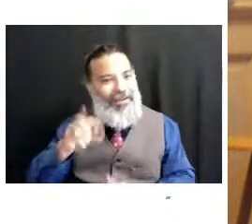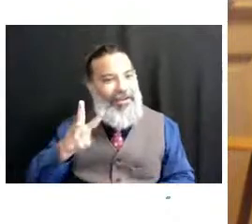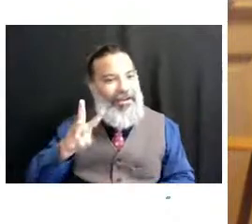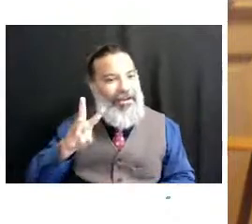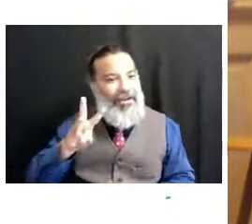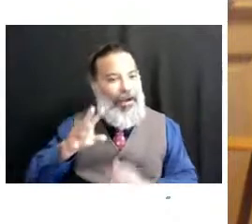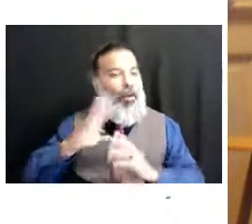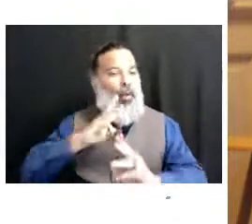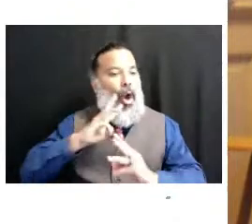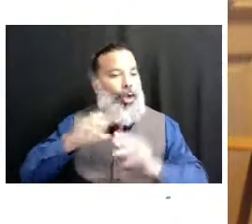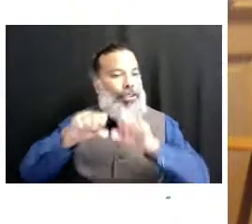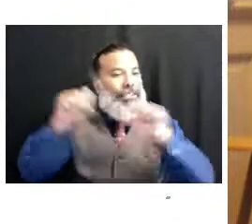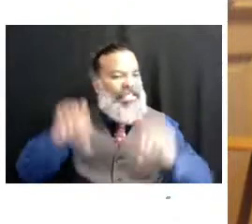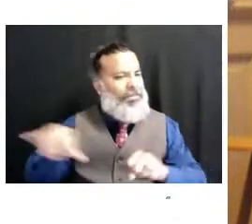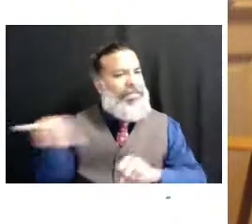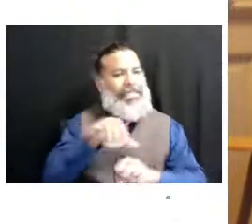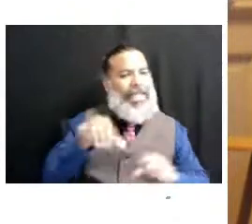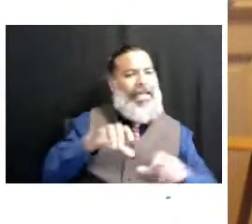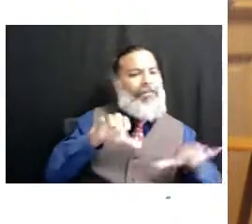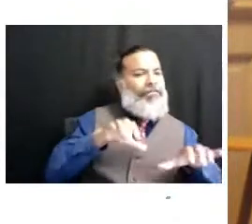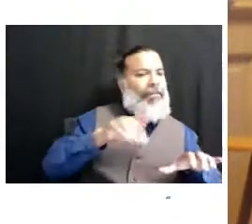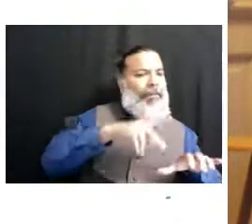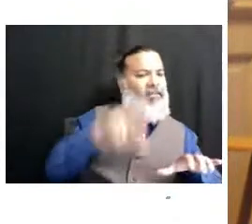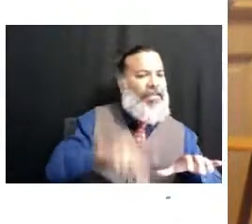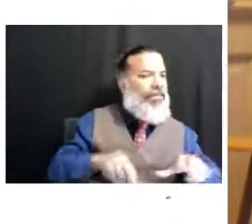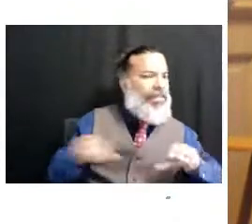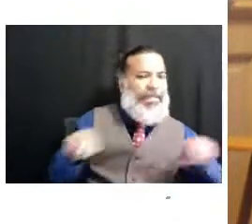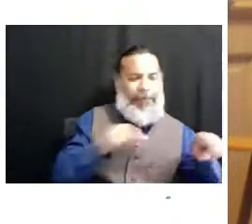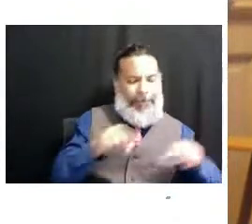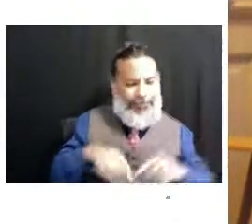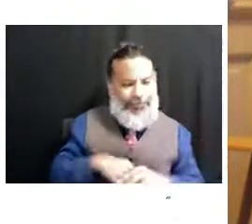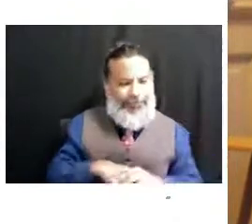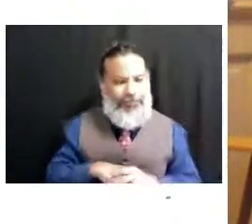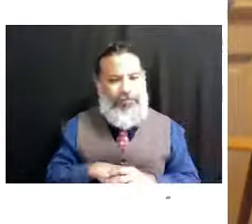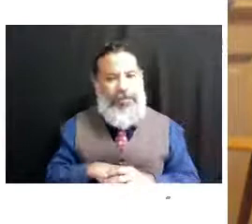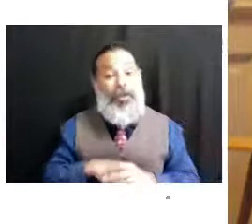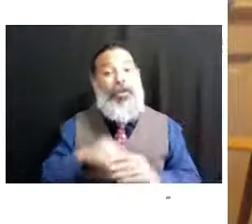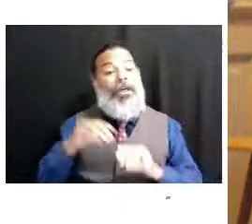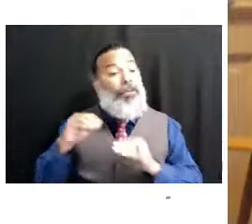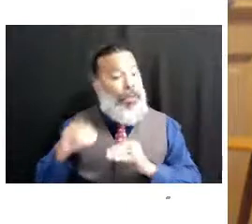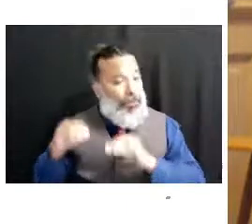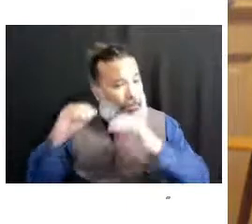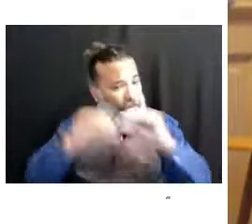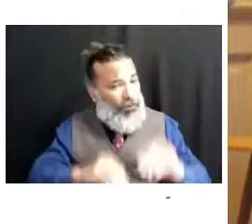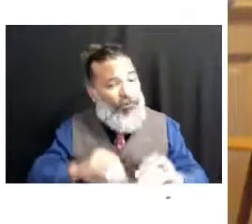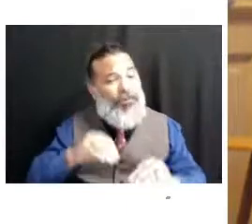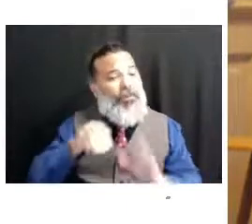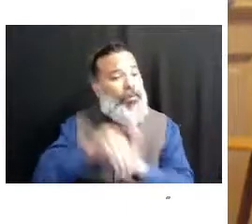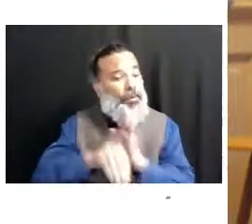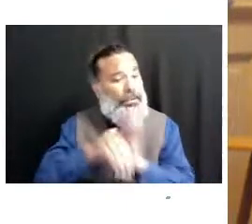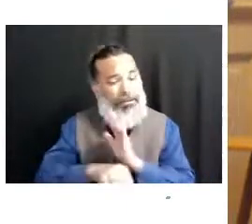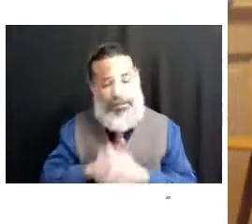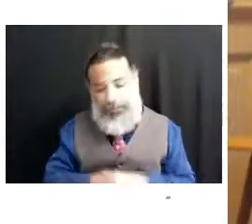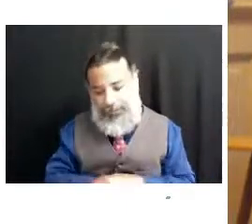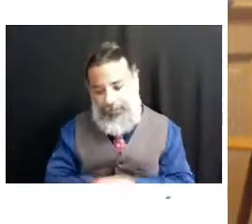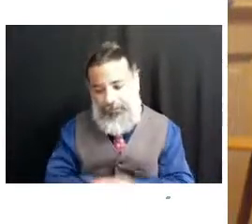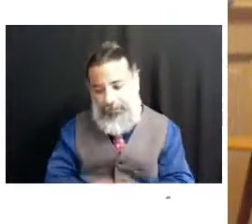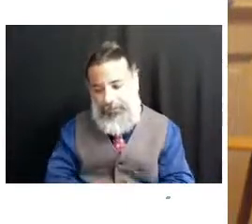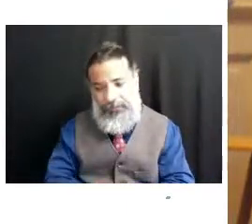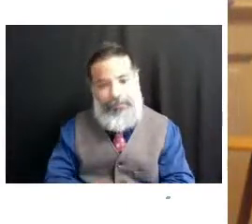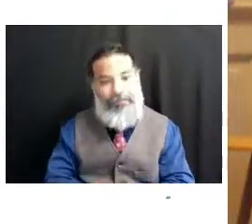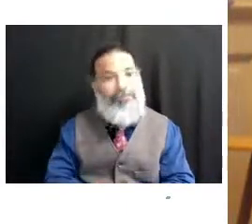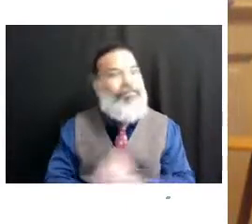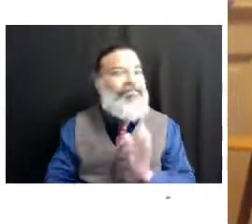system, just as he had done in Philadelphia. And so he moves to New Orleans.